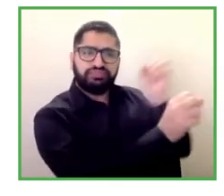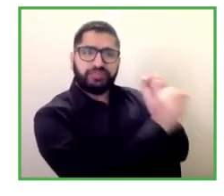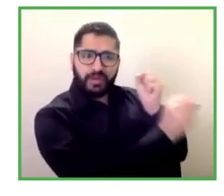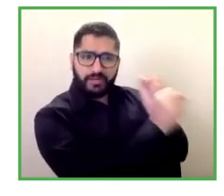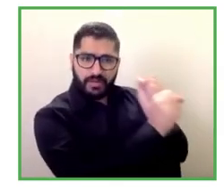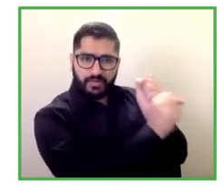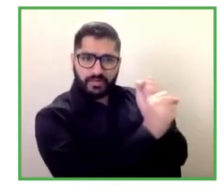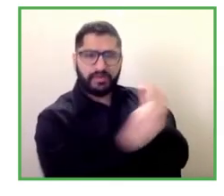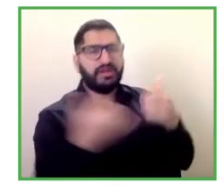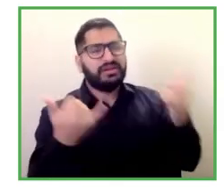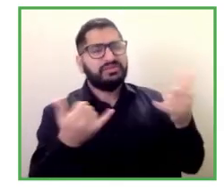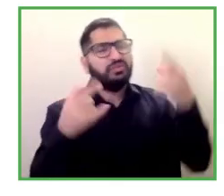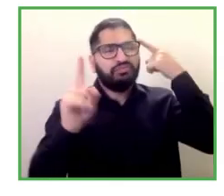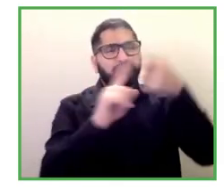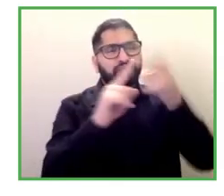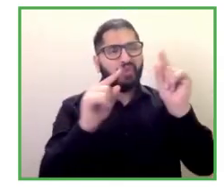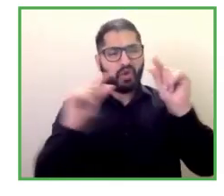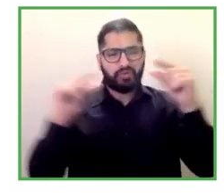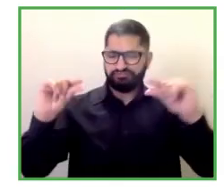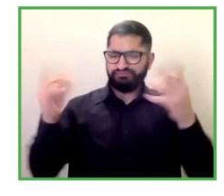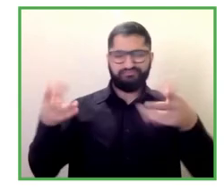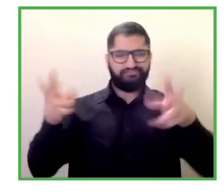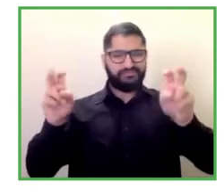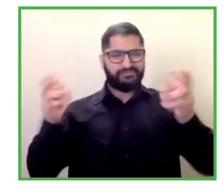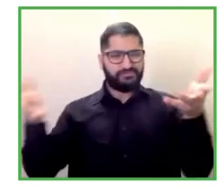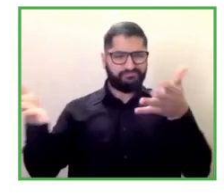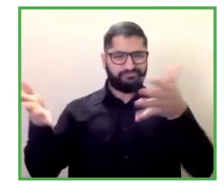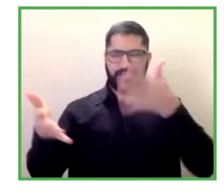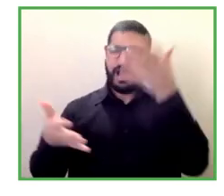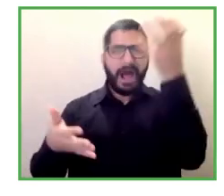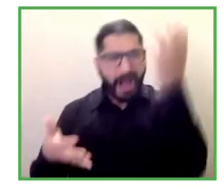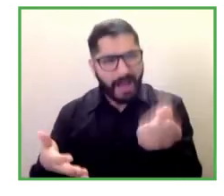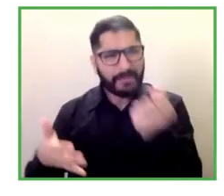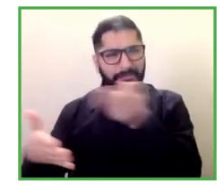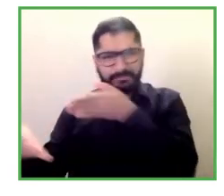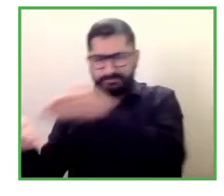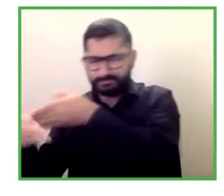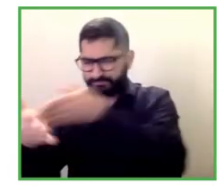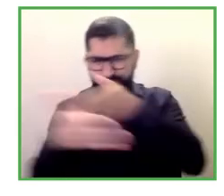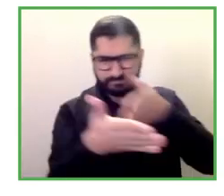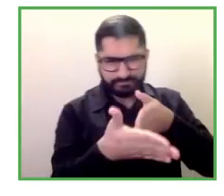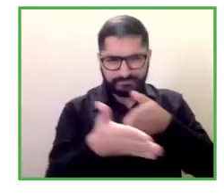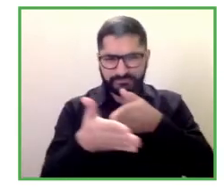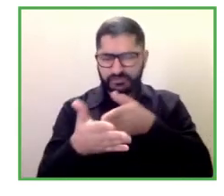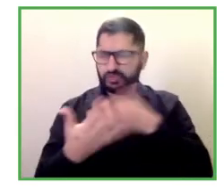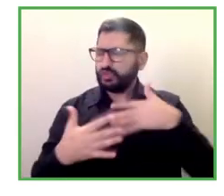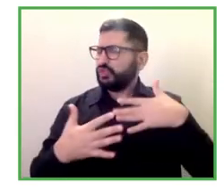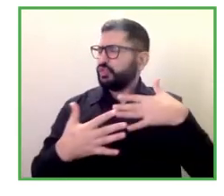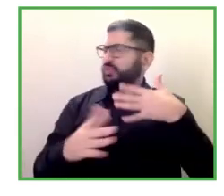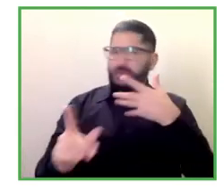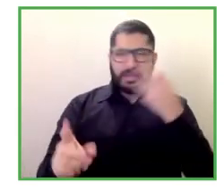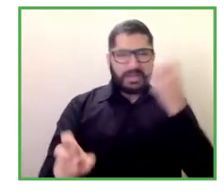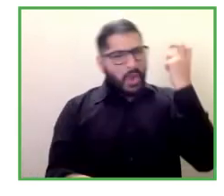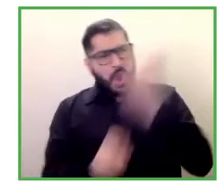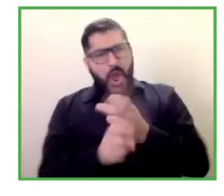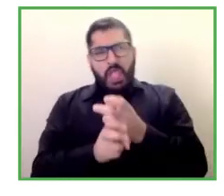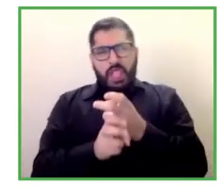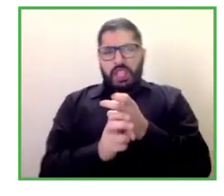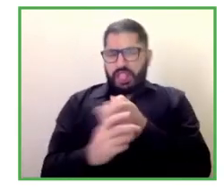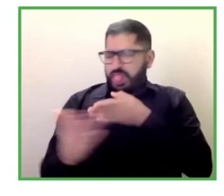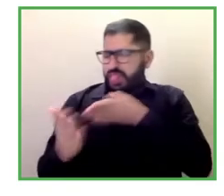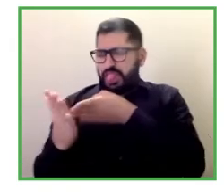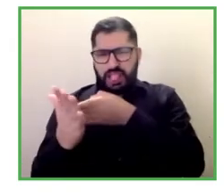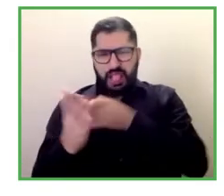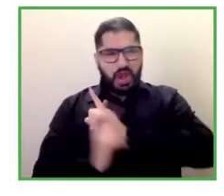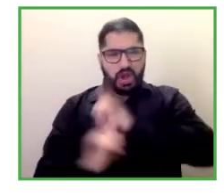that clashed with the resistance of the penitentiary authorities, because at the end, they have the perception that